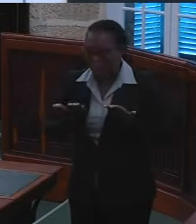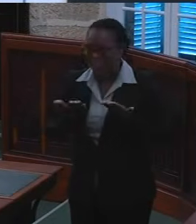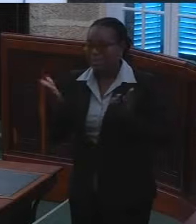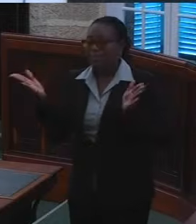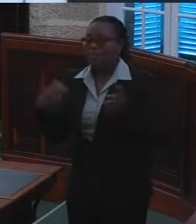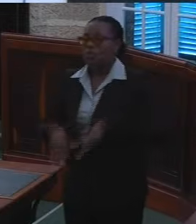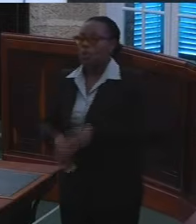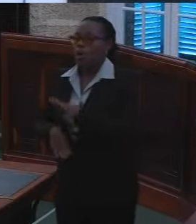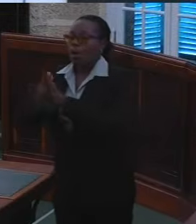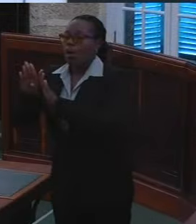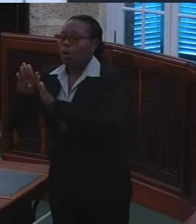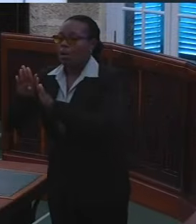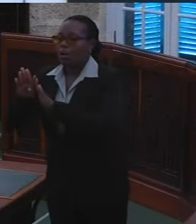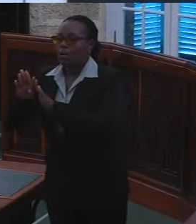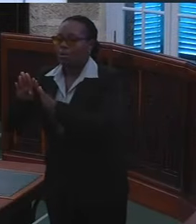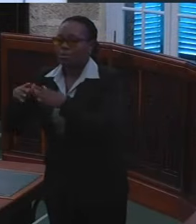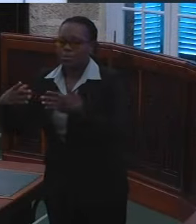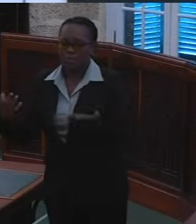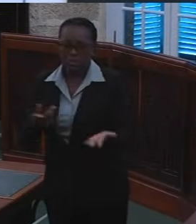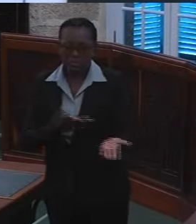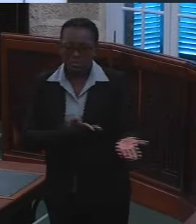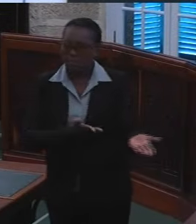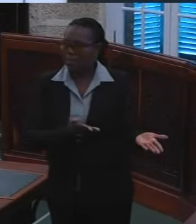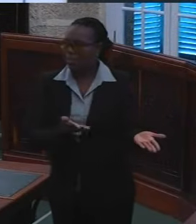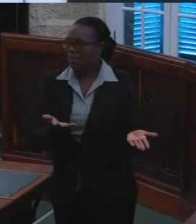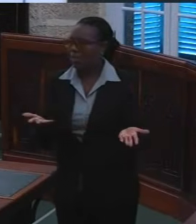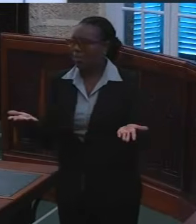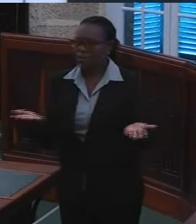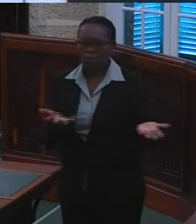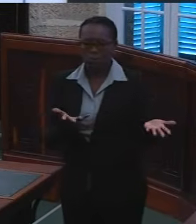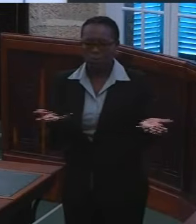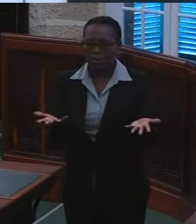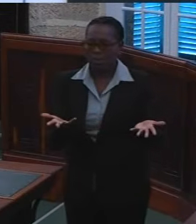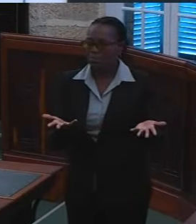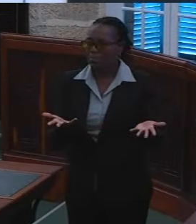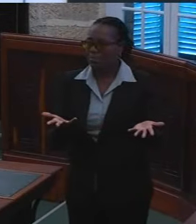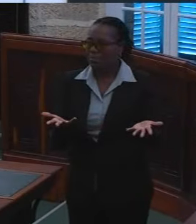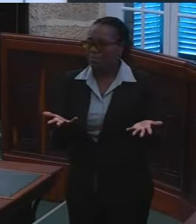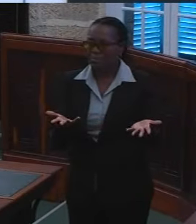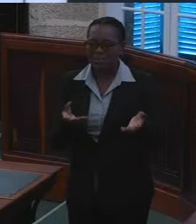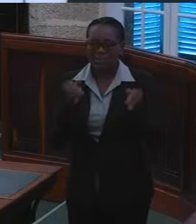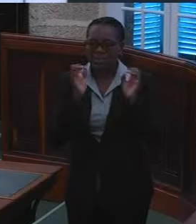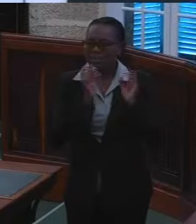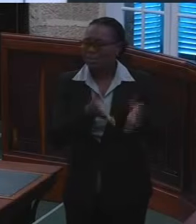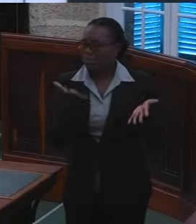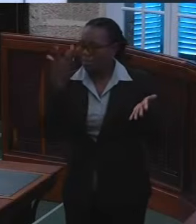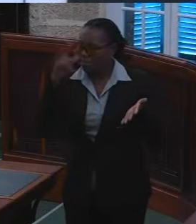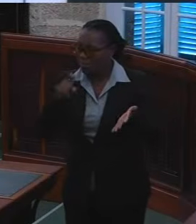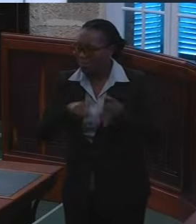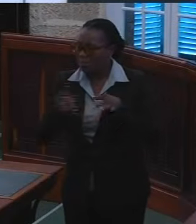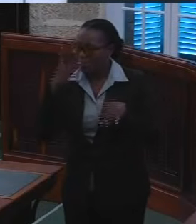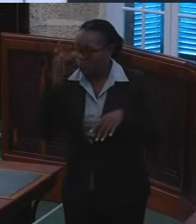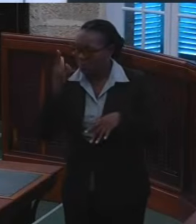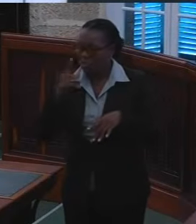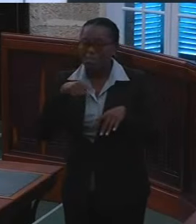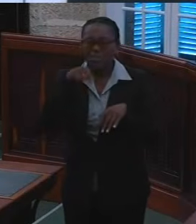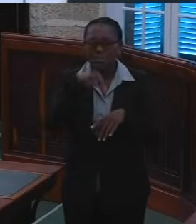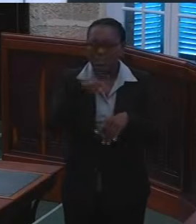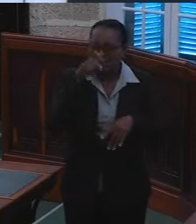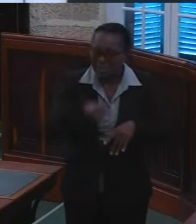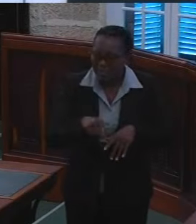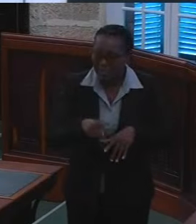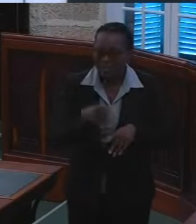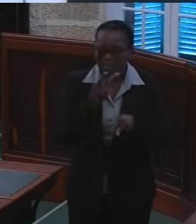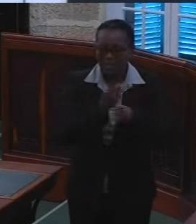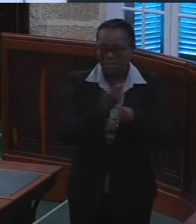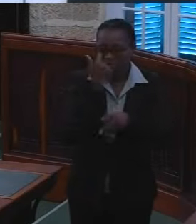as a victim of the state. Because that person then must be able to look after themselves. And that is what adequate social policy does. And